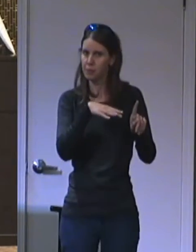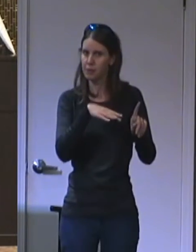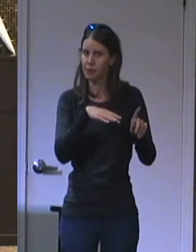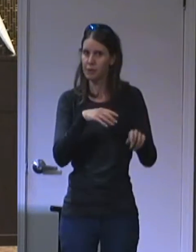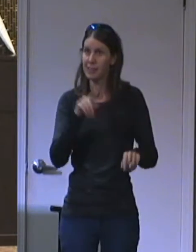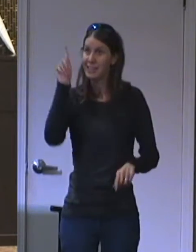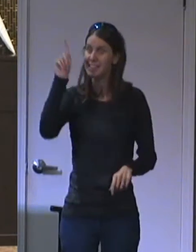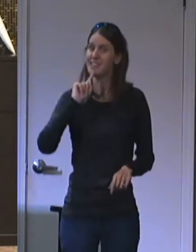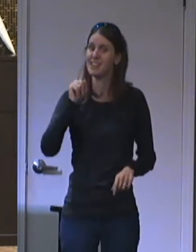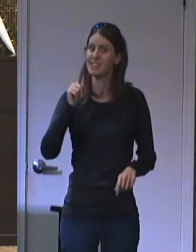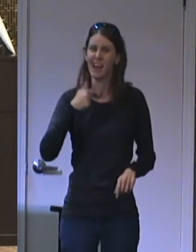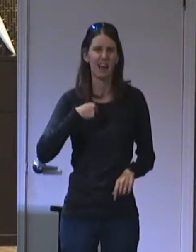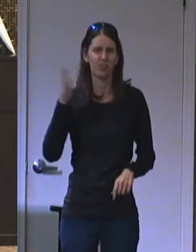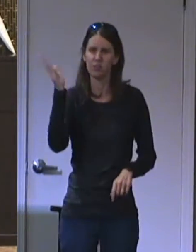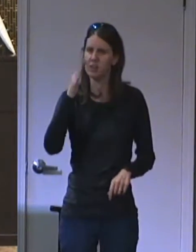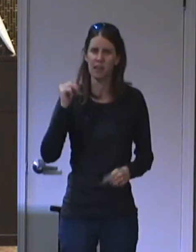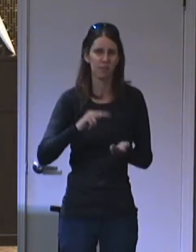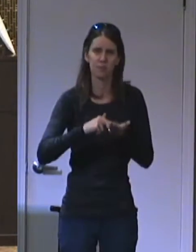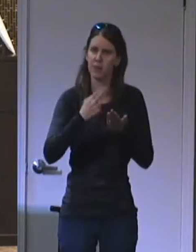I never let you down.